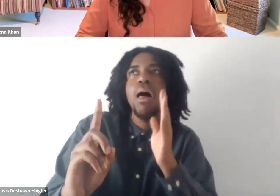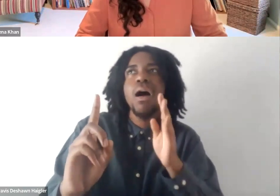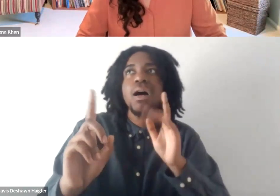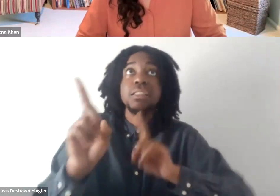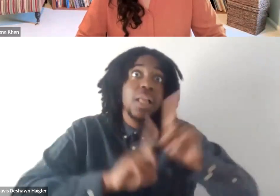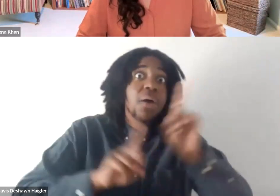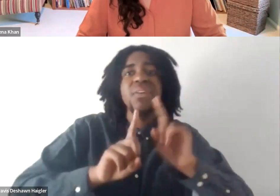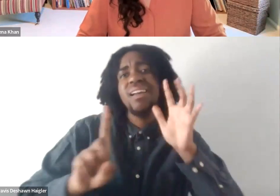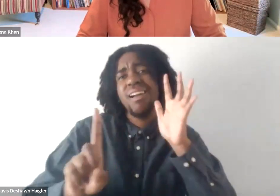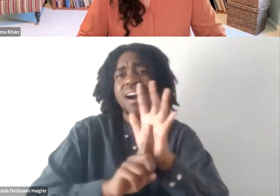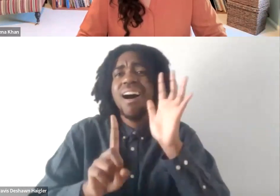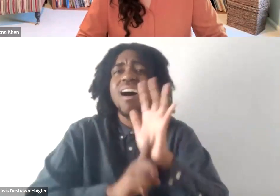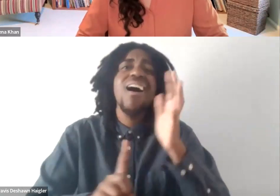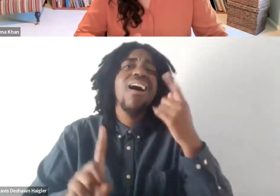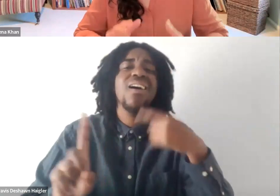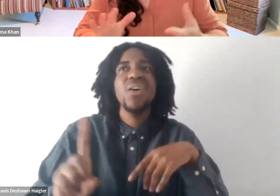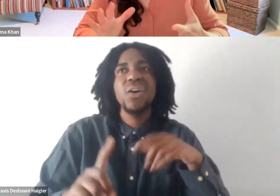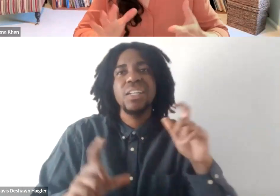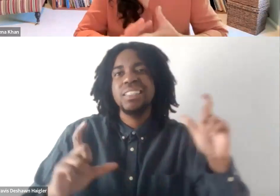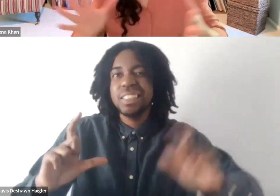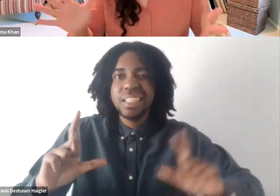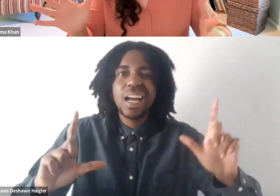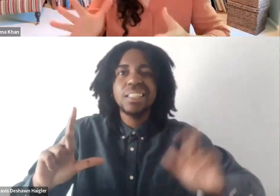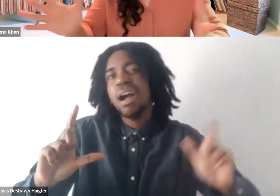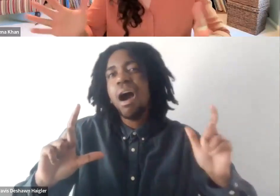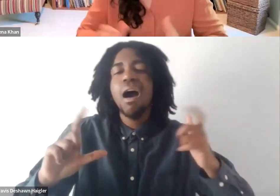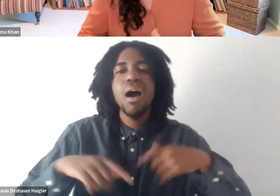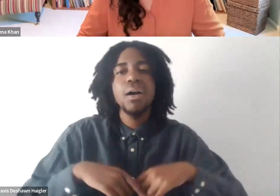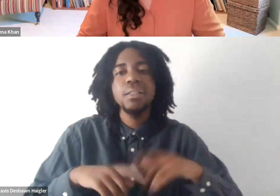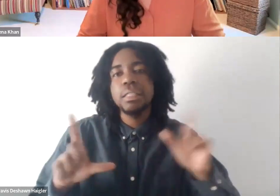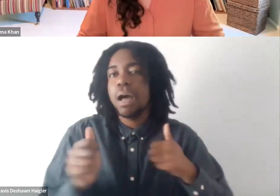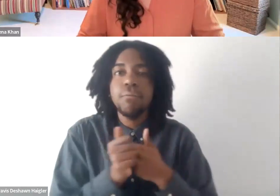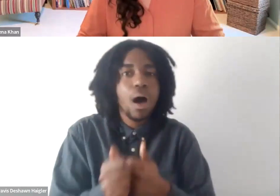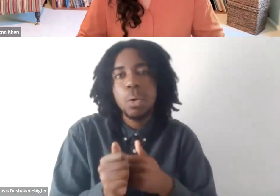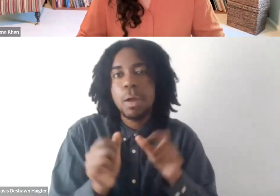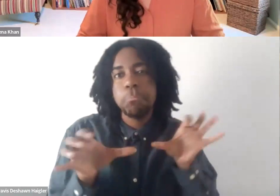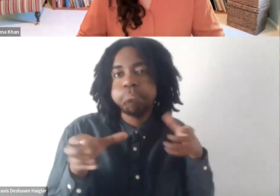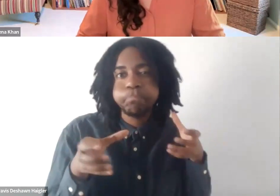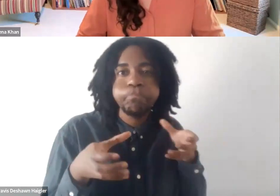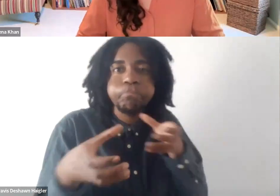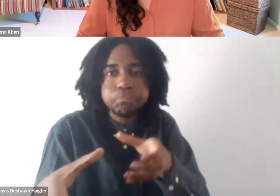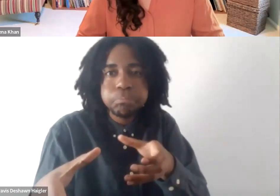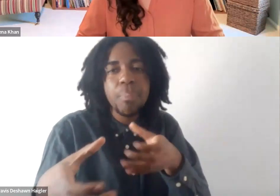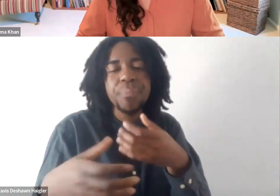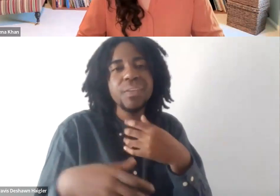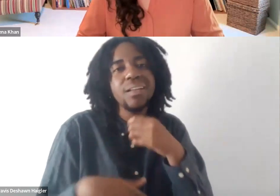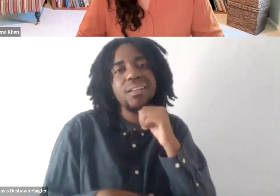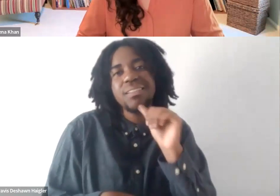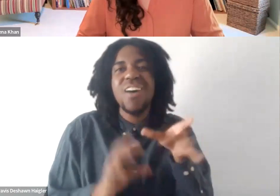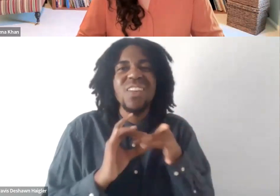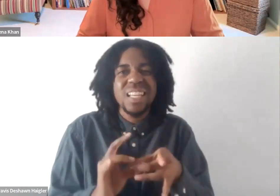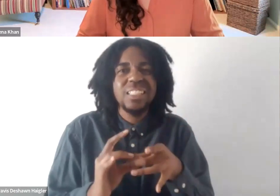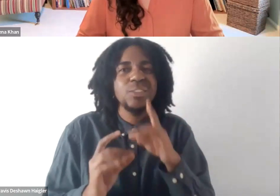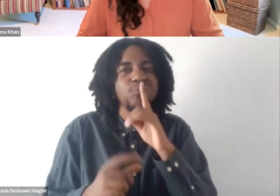who you are, or what, TikTok, what TikTok following you have, than necessarily how good of a writer